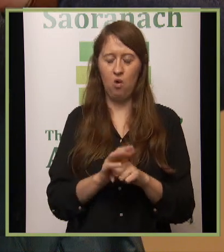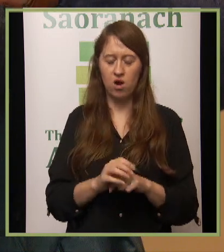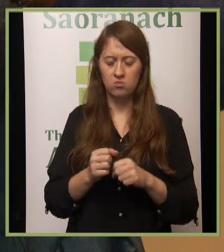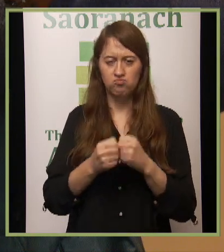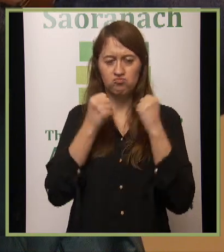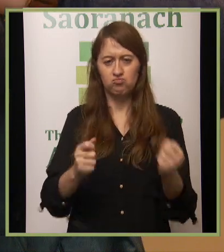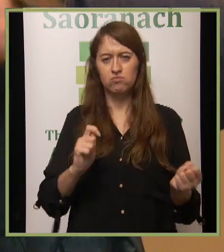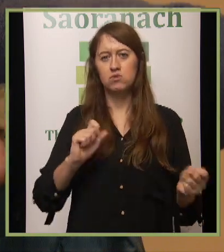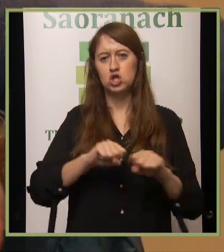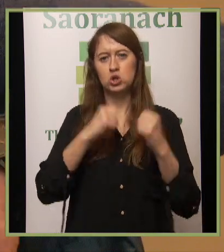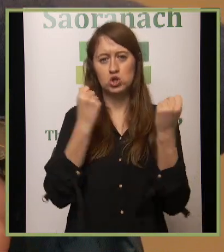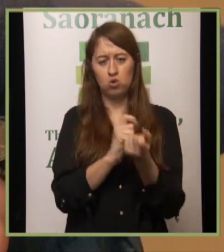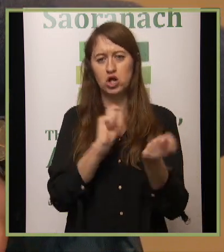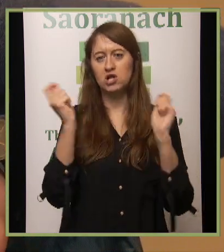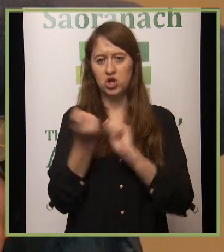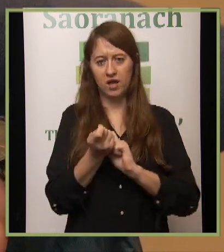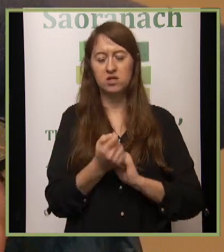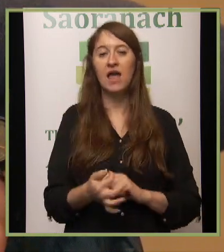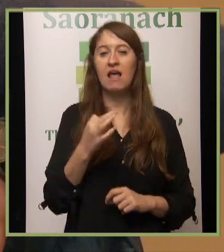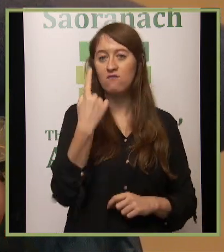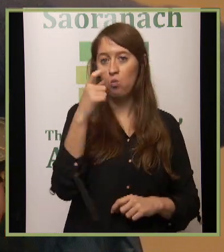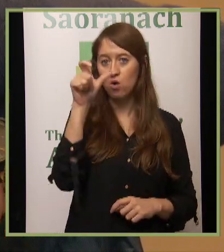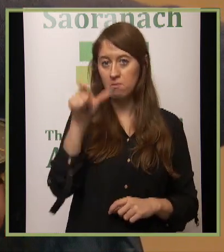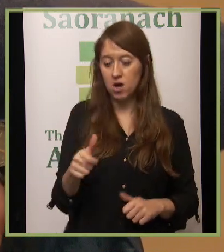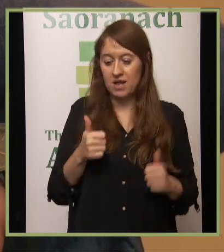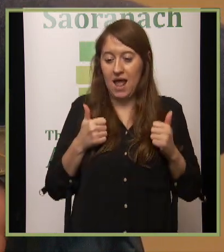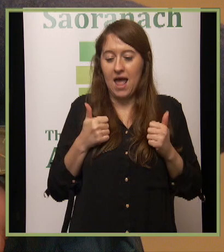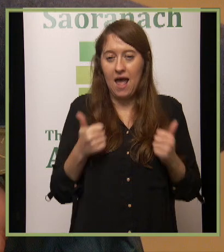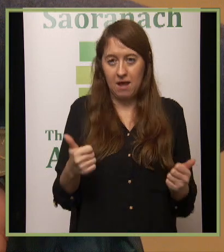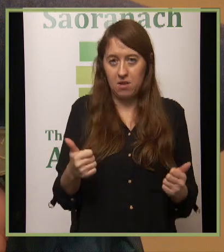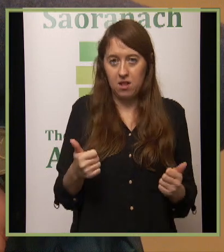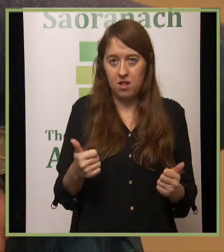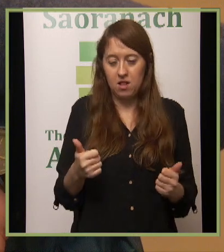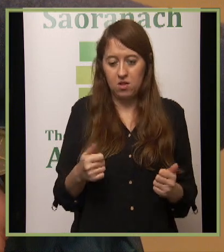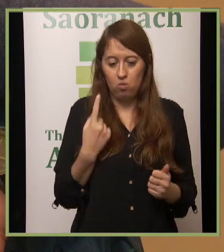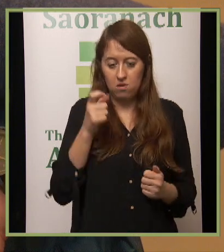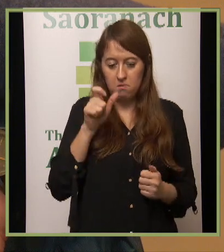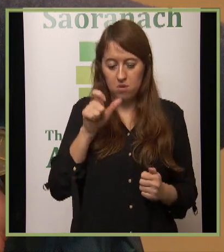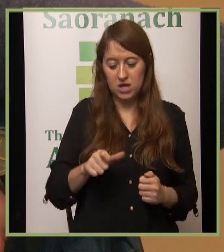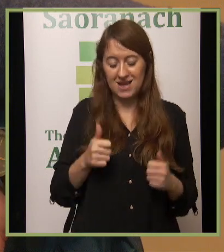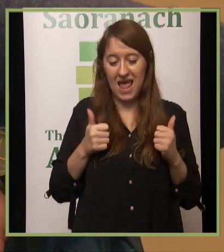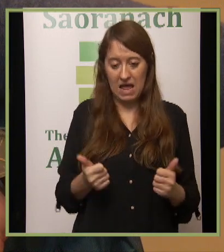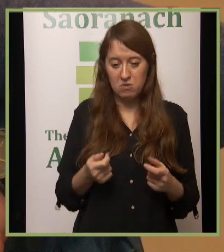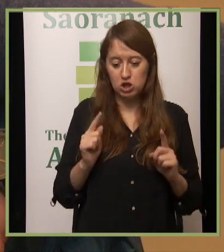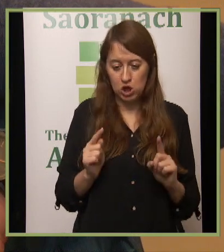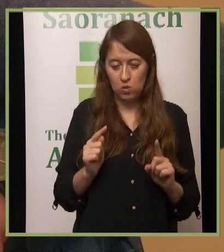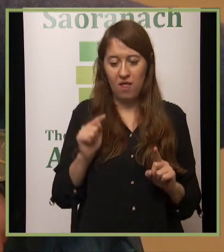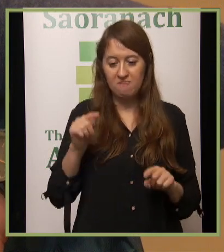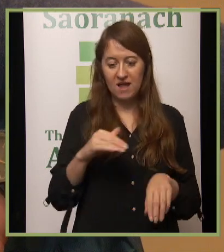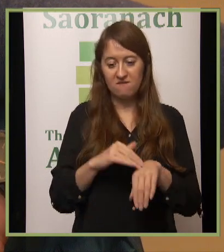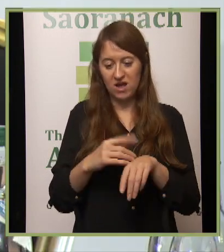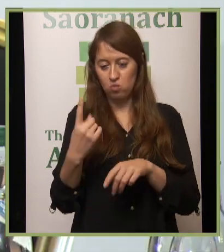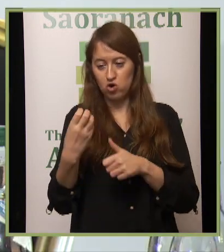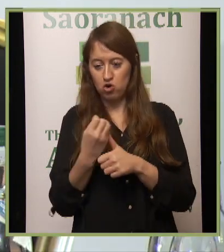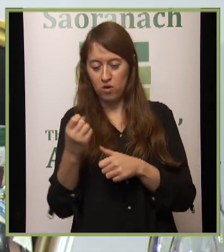As in, if one person can do it, and that has an impact on one other person, that's the multiplier effect.